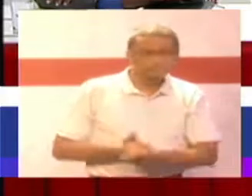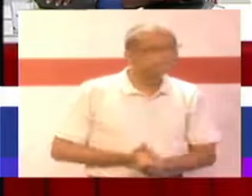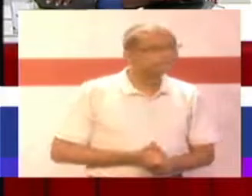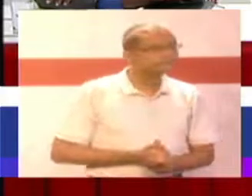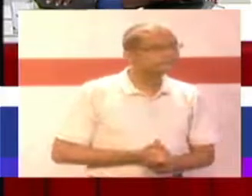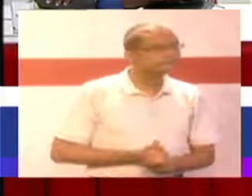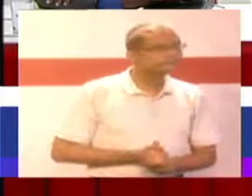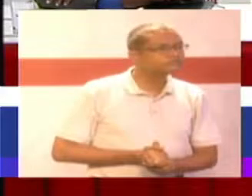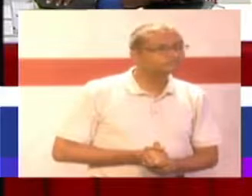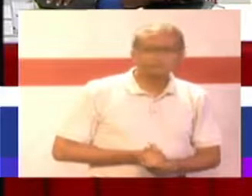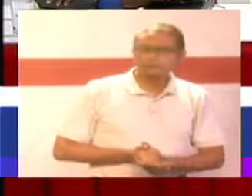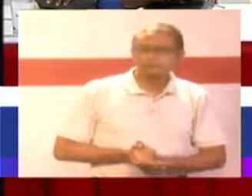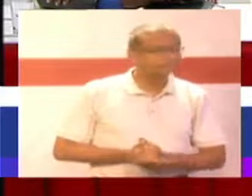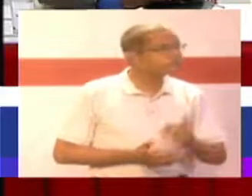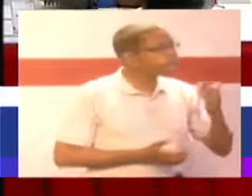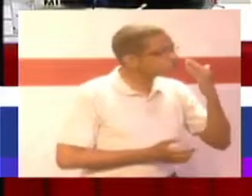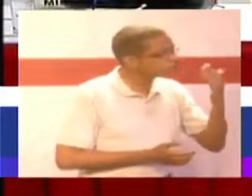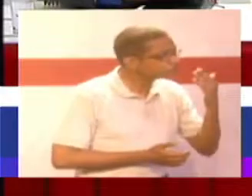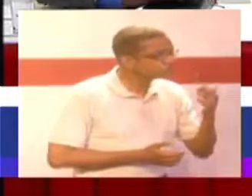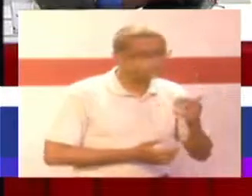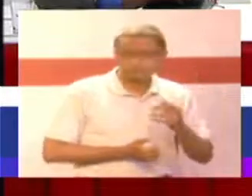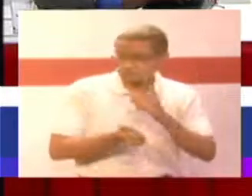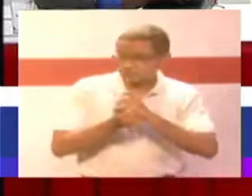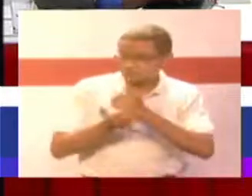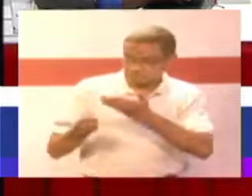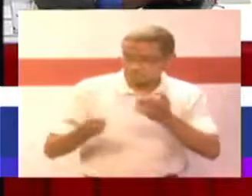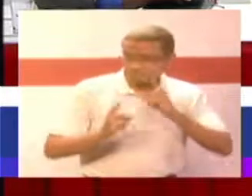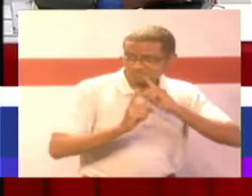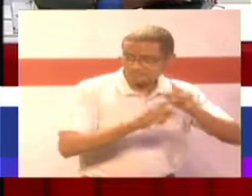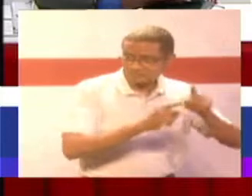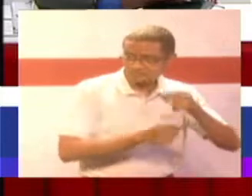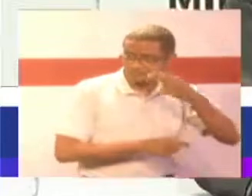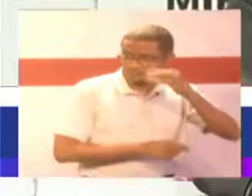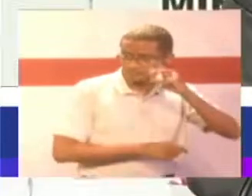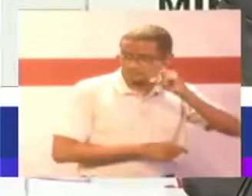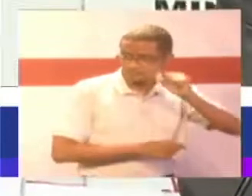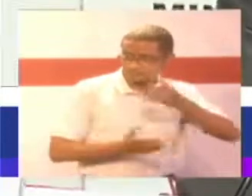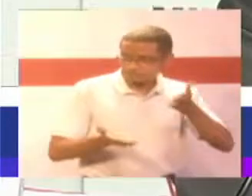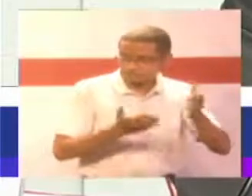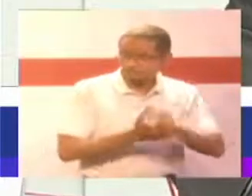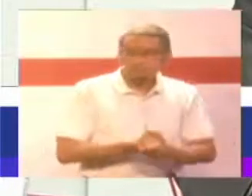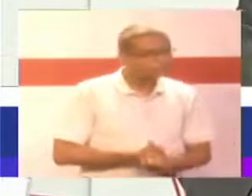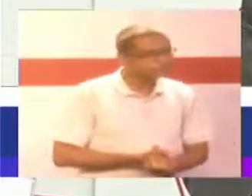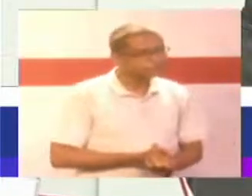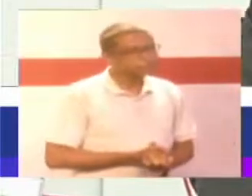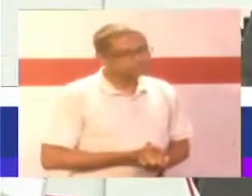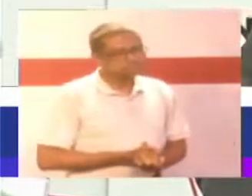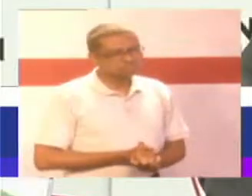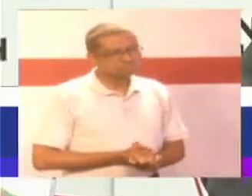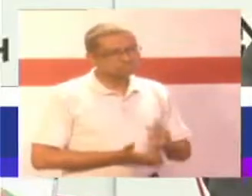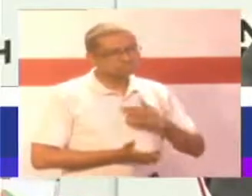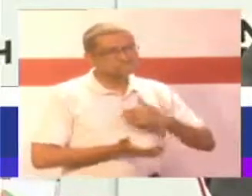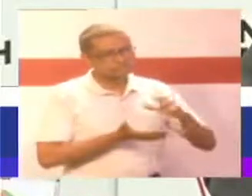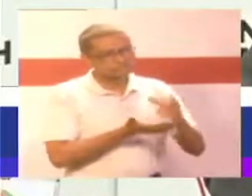Okay, thank you. Dr. Hines, could you treat with that question? I you. think I'll steal that question from Dr. Richards. With respect